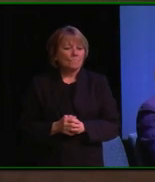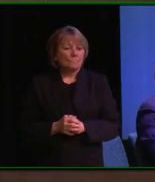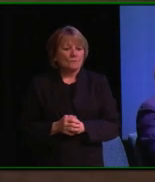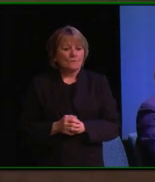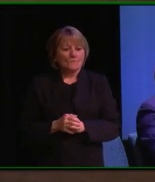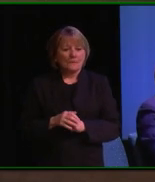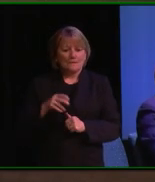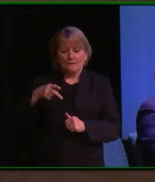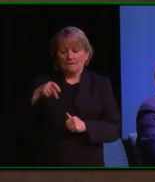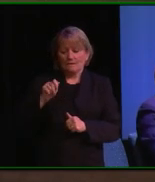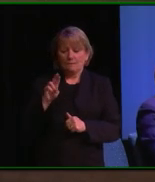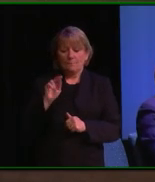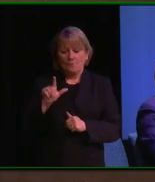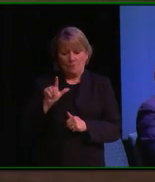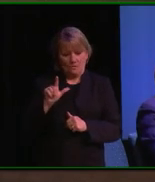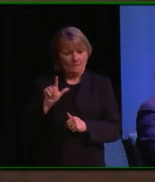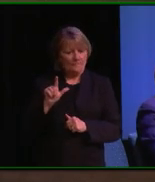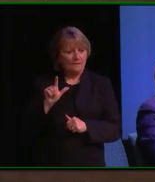Paul Seabury.